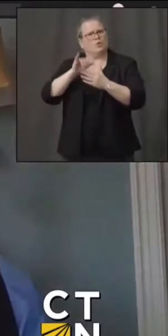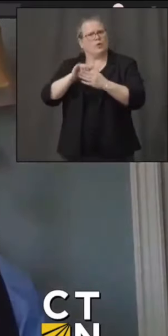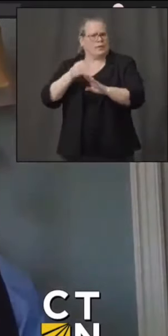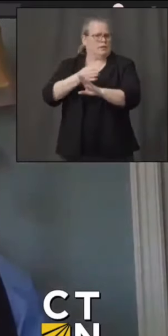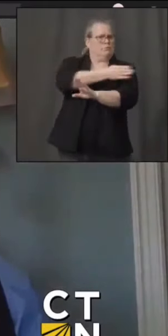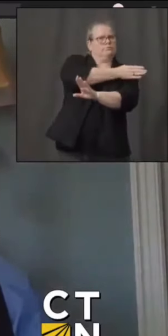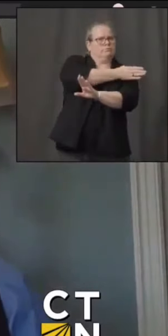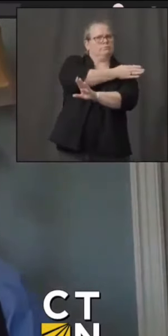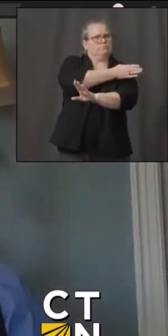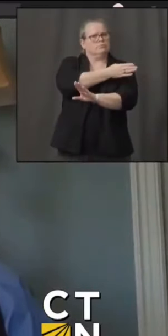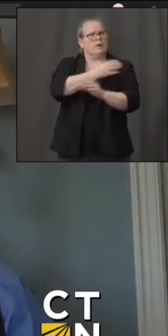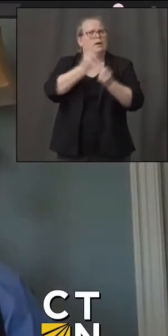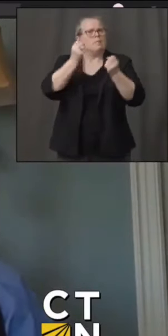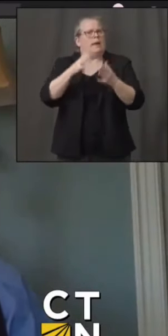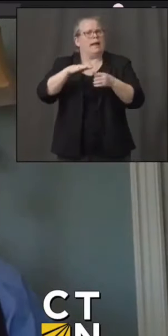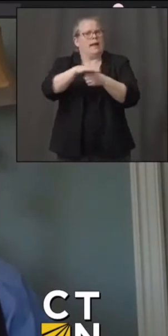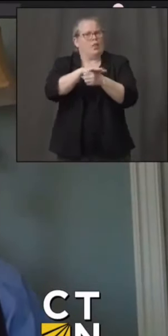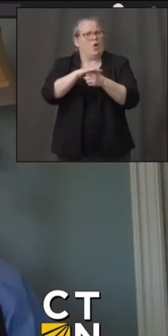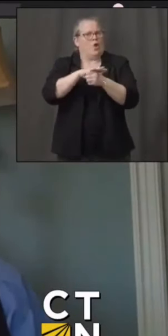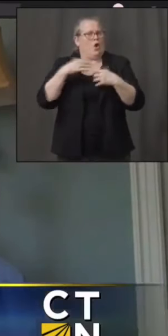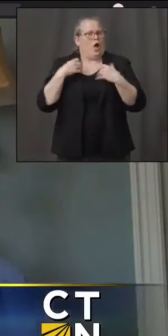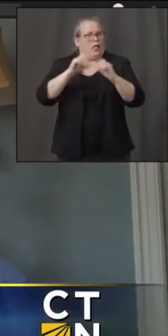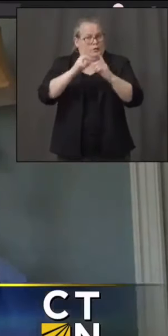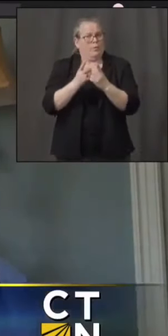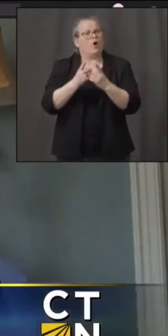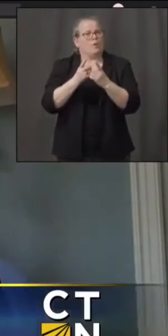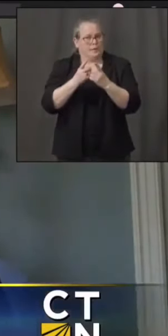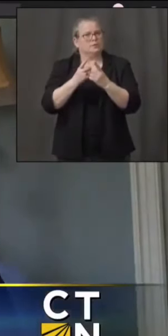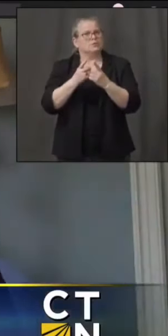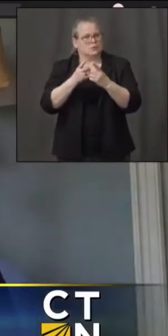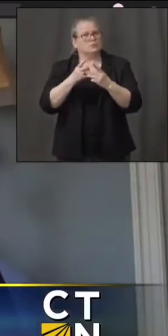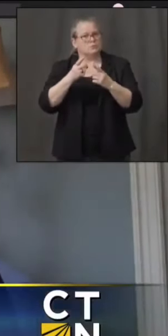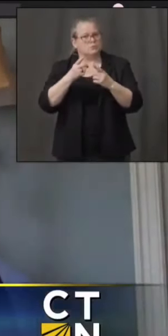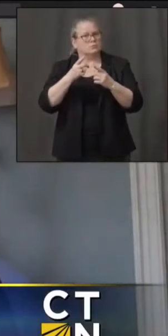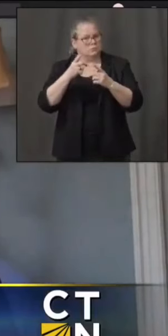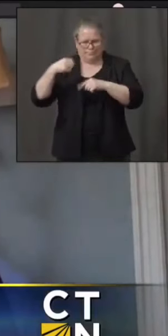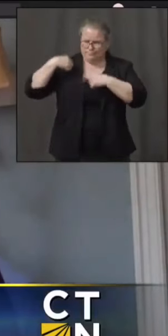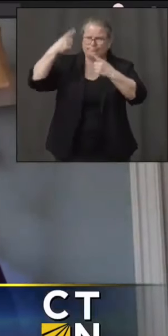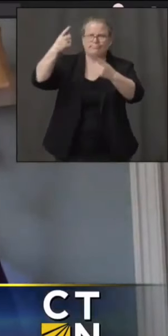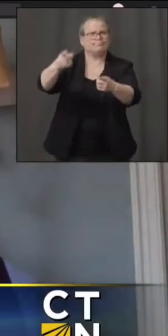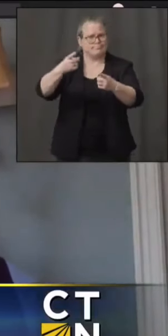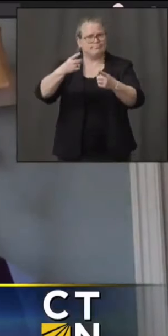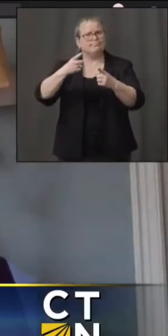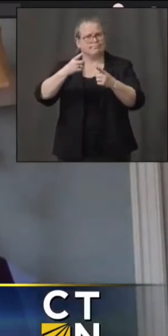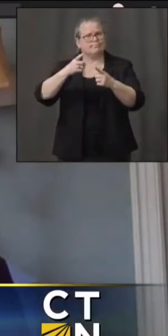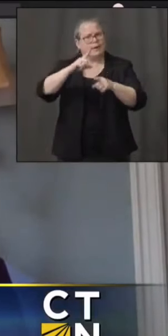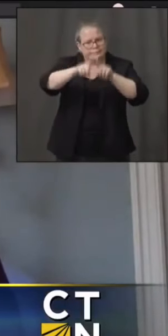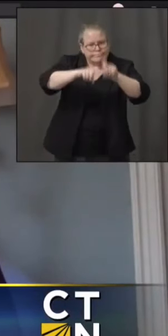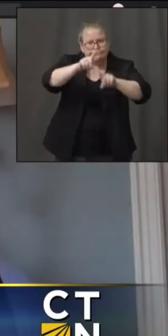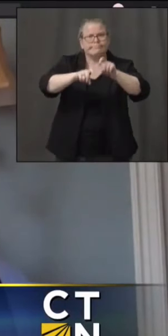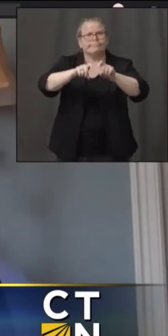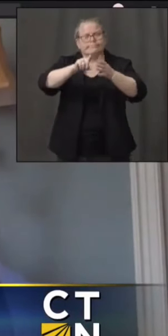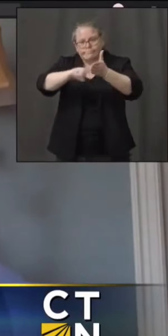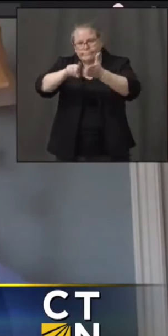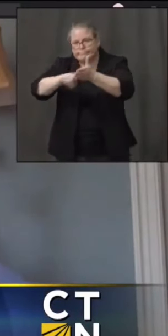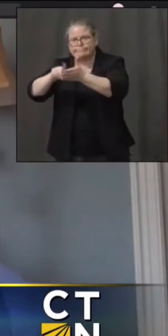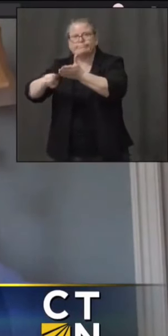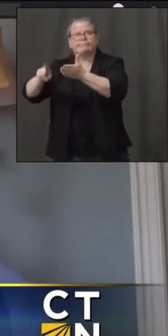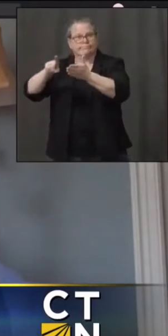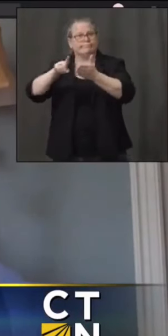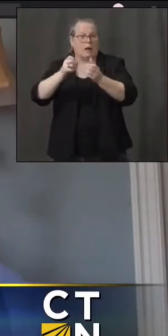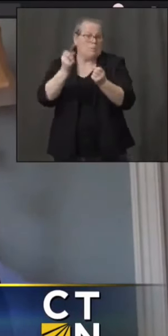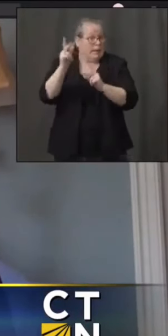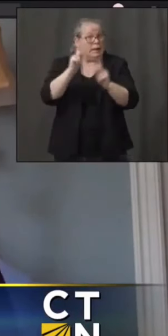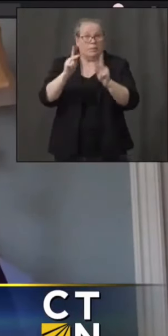health departments have done contact tracing throughout the pandemic so far. Many people are interested